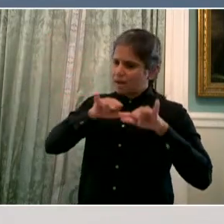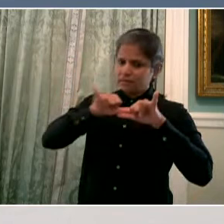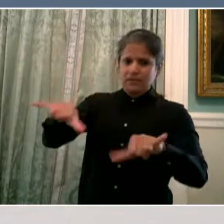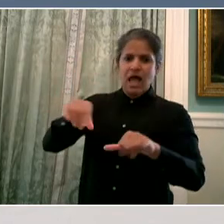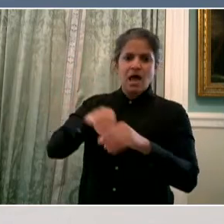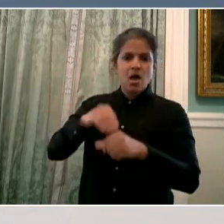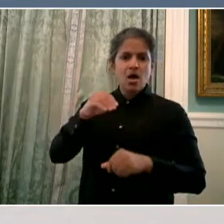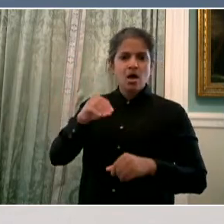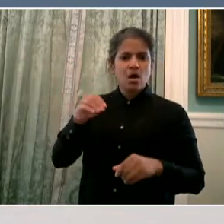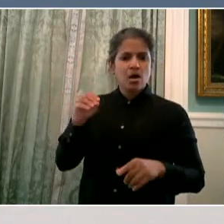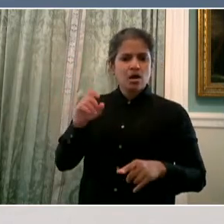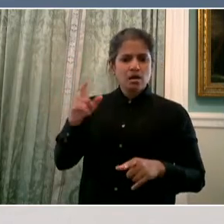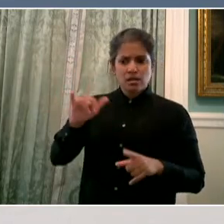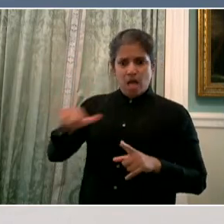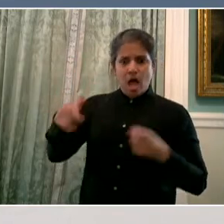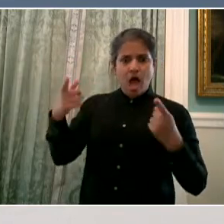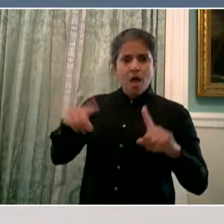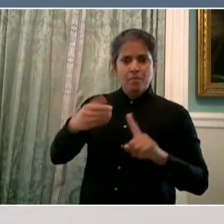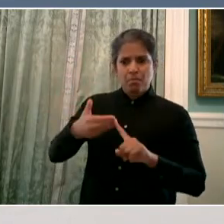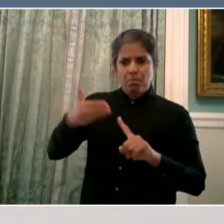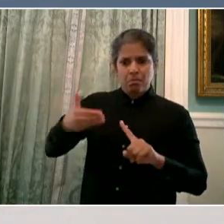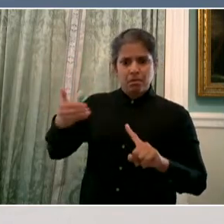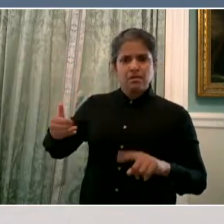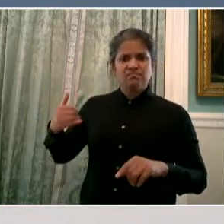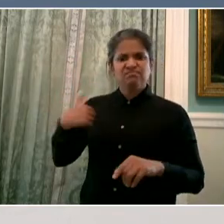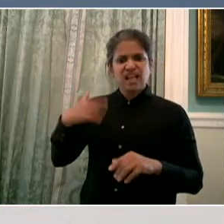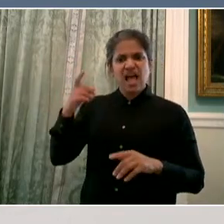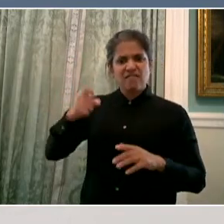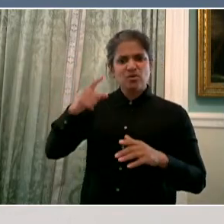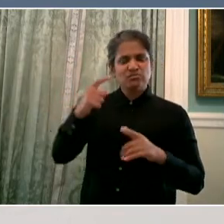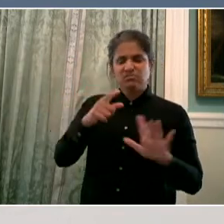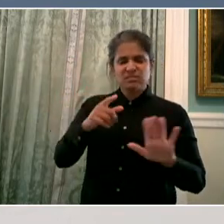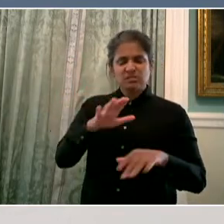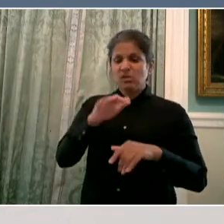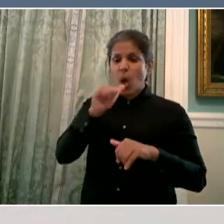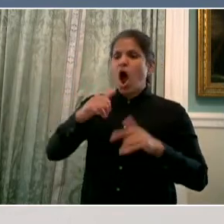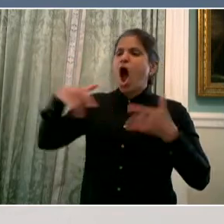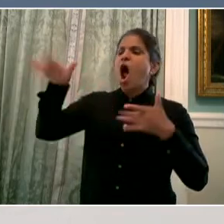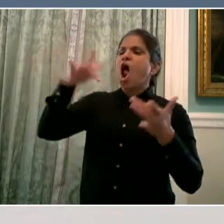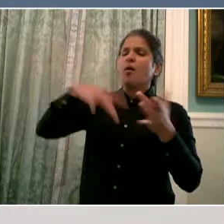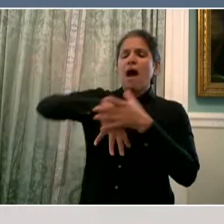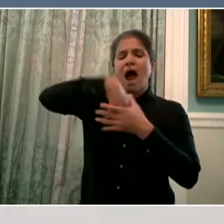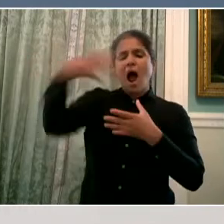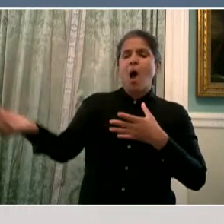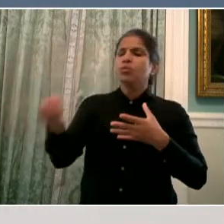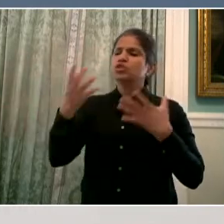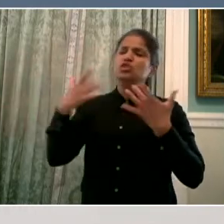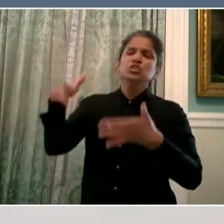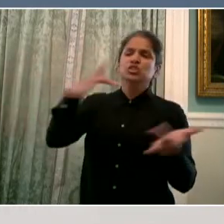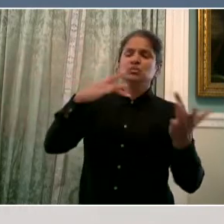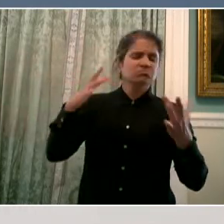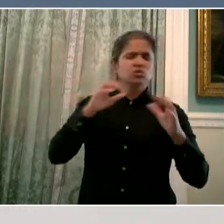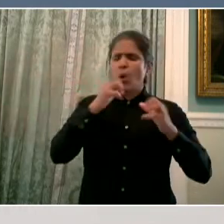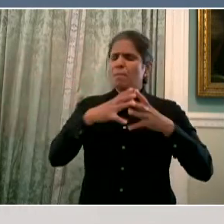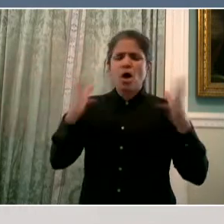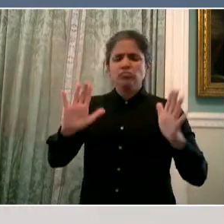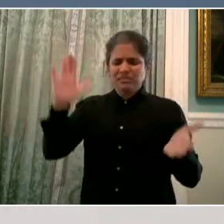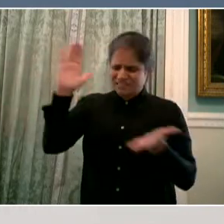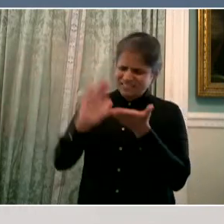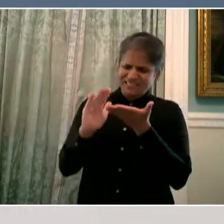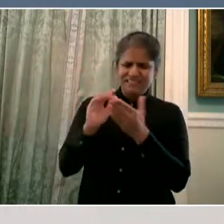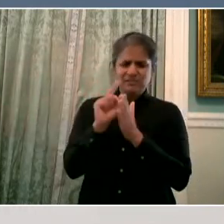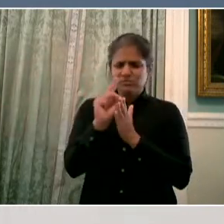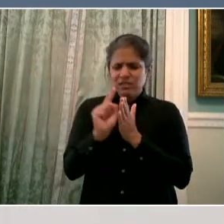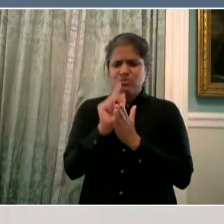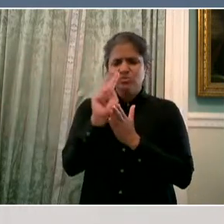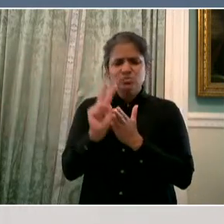for our kids, pay attention to how they're feeling. Ask them how they're feeling, watch how they're feeling, and if they show any signs of not